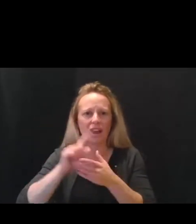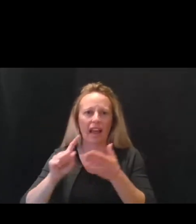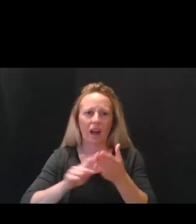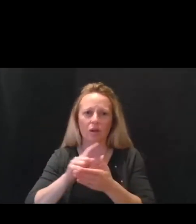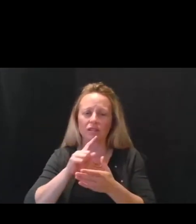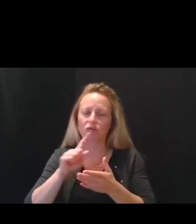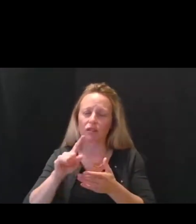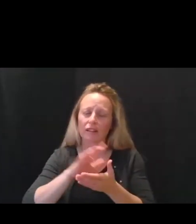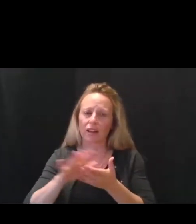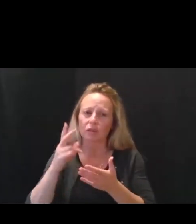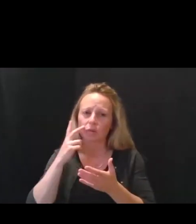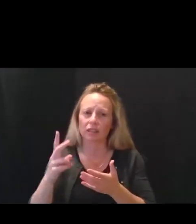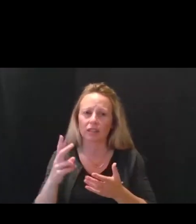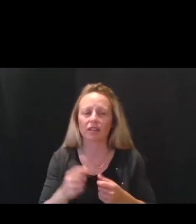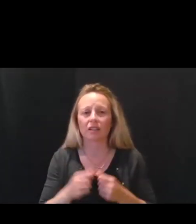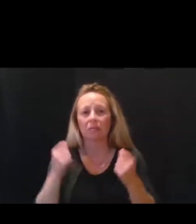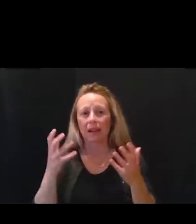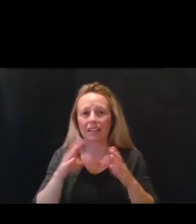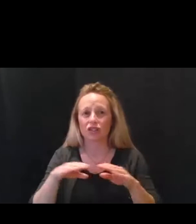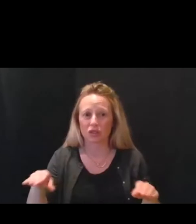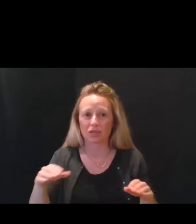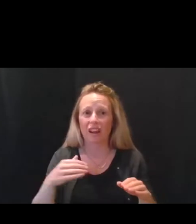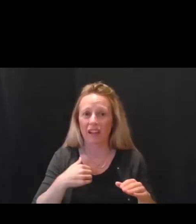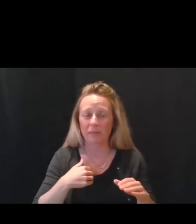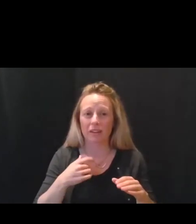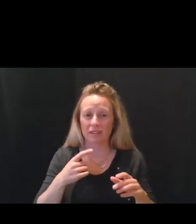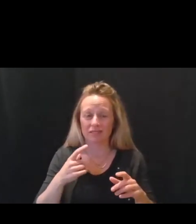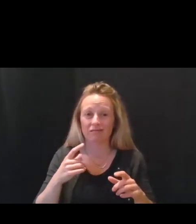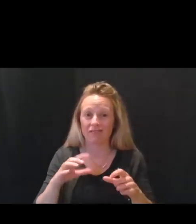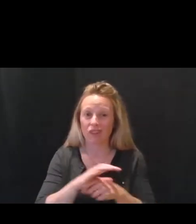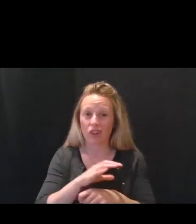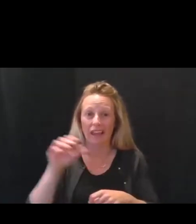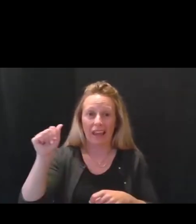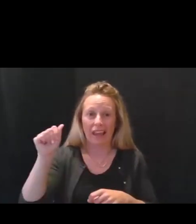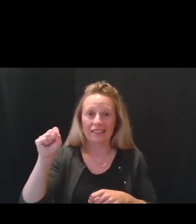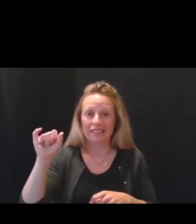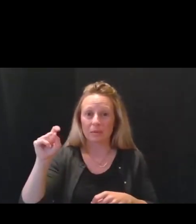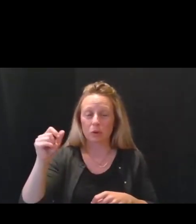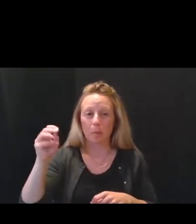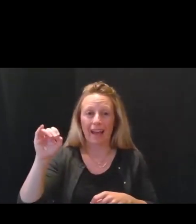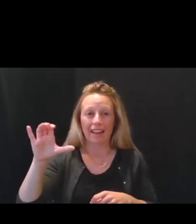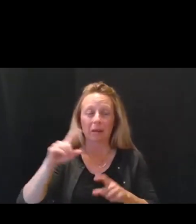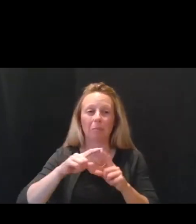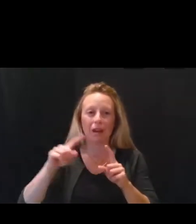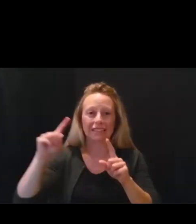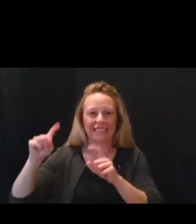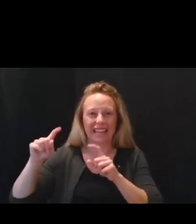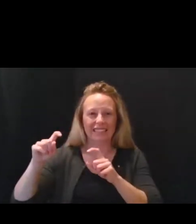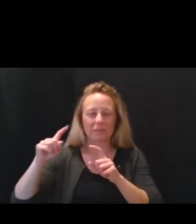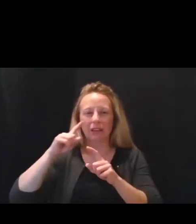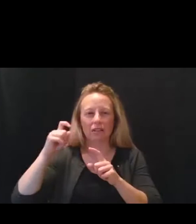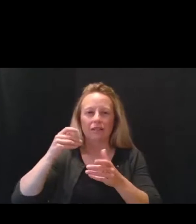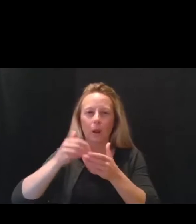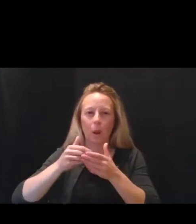see. Many of them have actually been completely asymptomatic, but they have been tested because of close contacts at